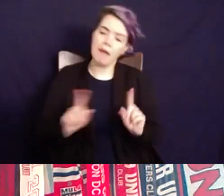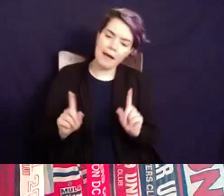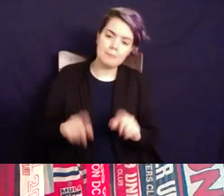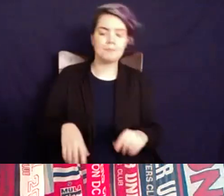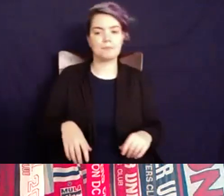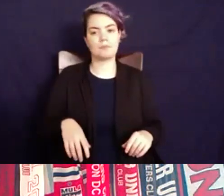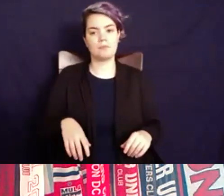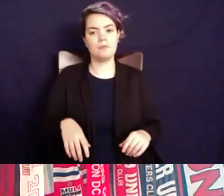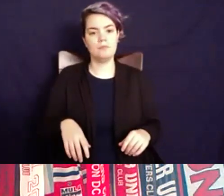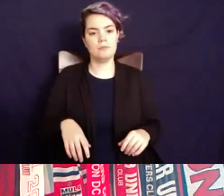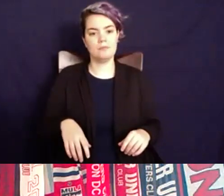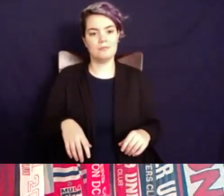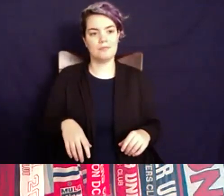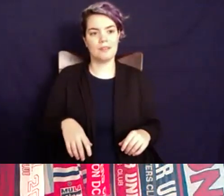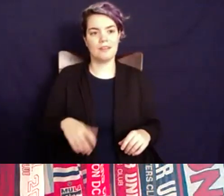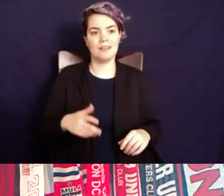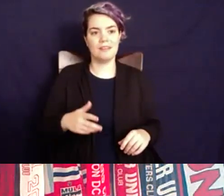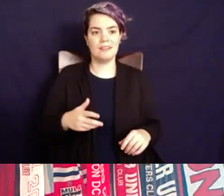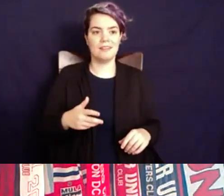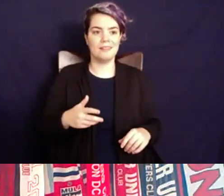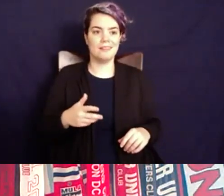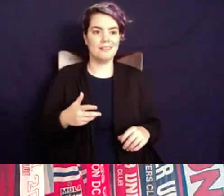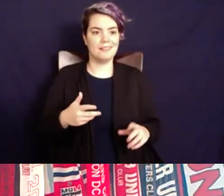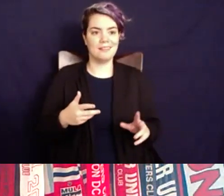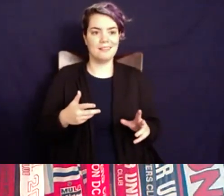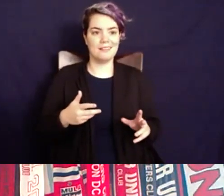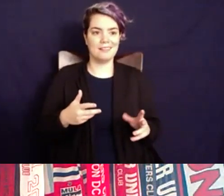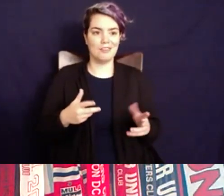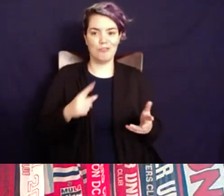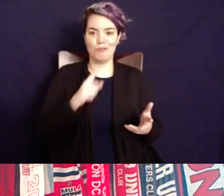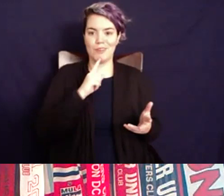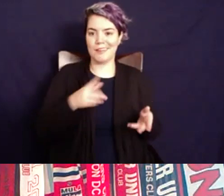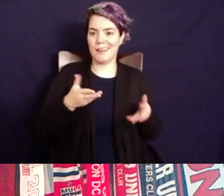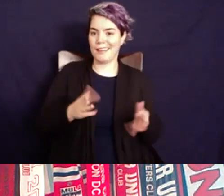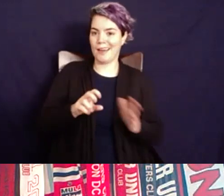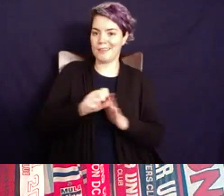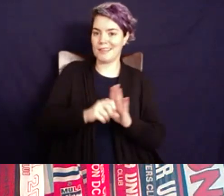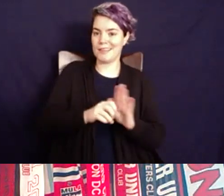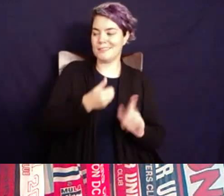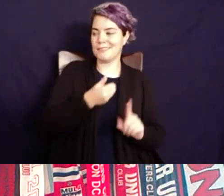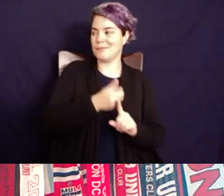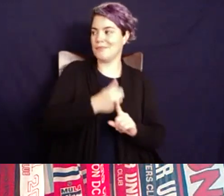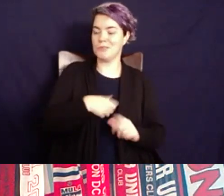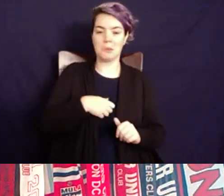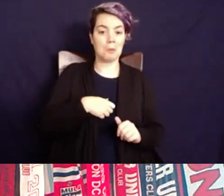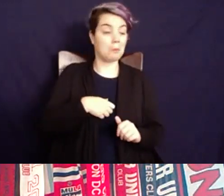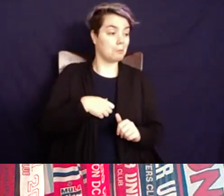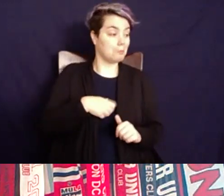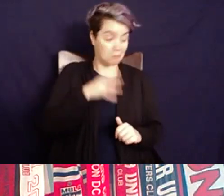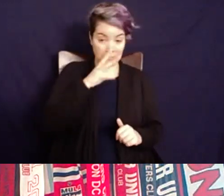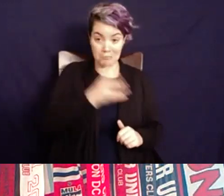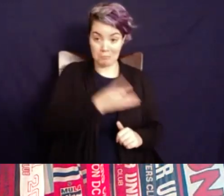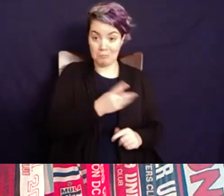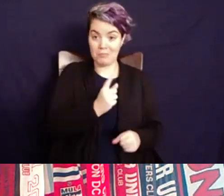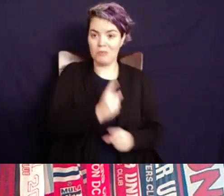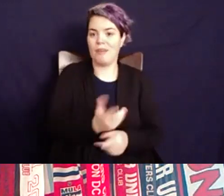it doesn't preclude states from doing the right thing. And so, there are tools. Obviously, that takes time. It's